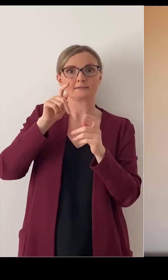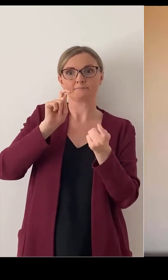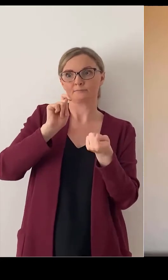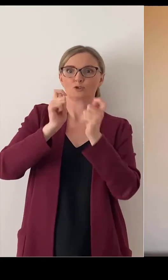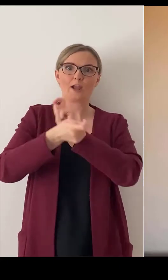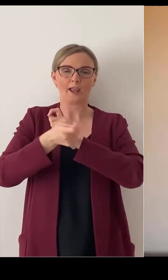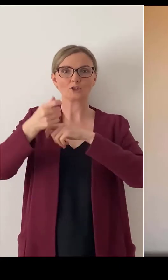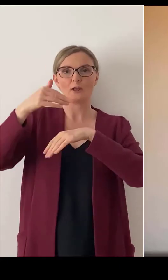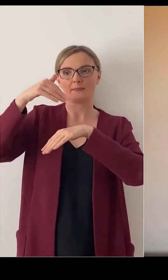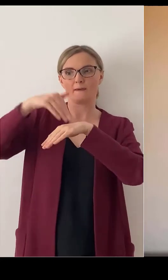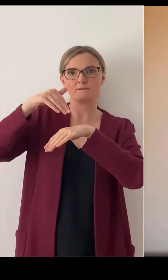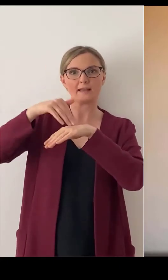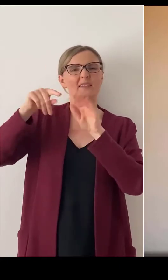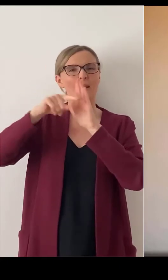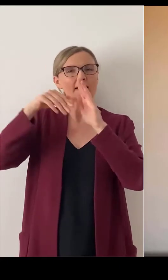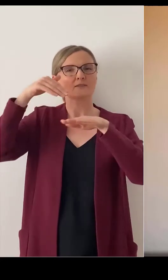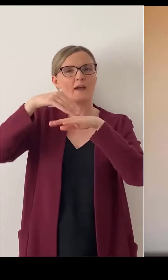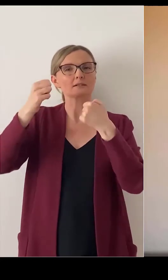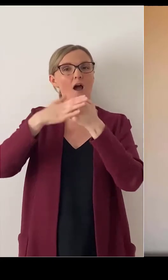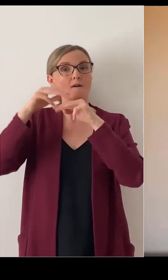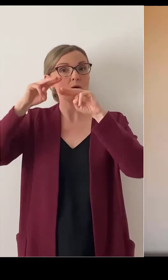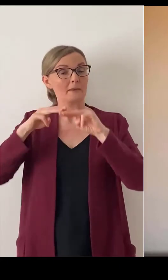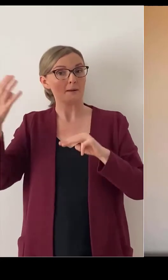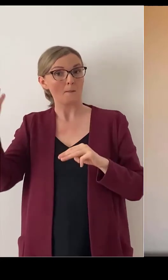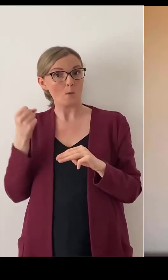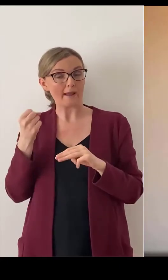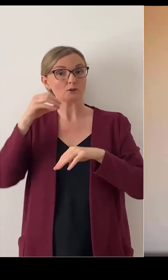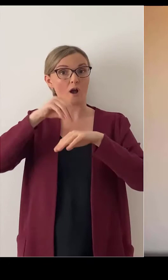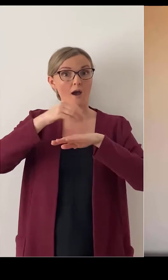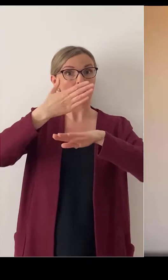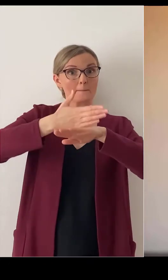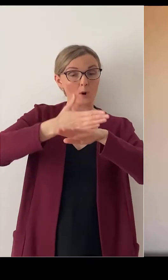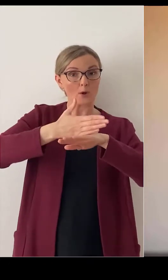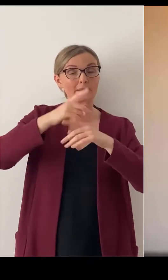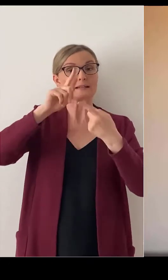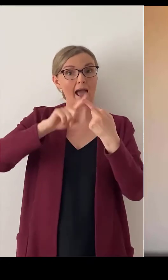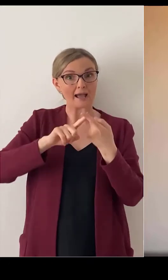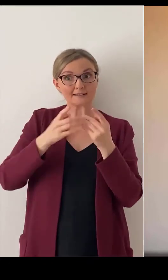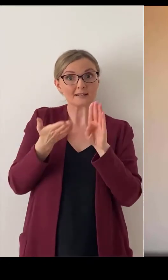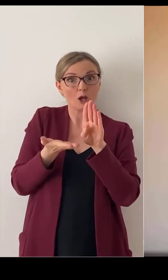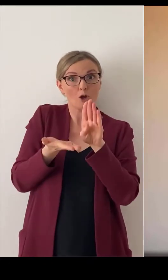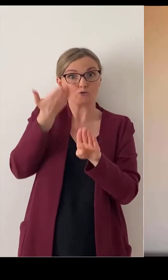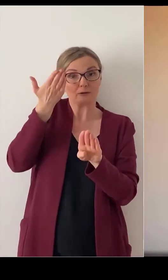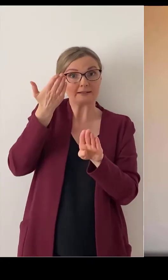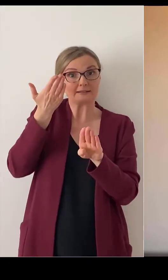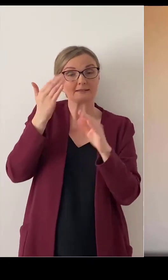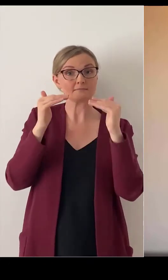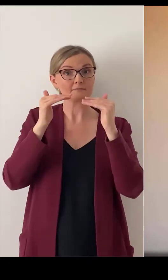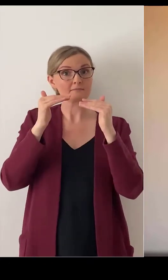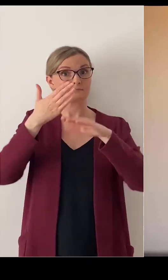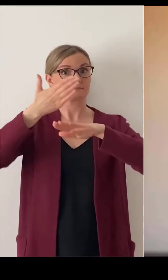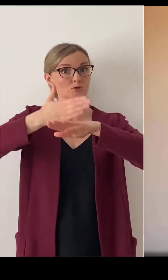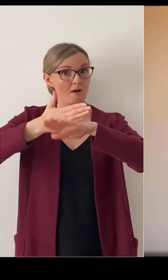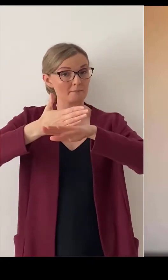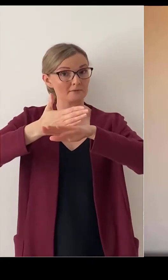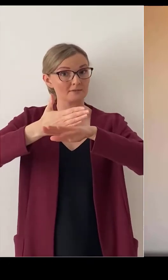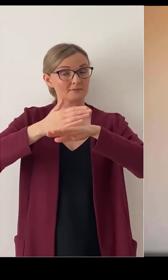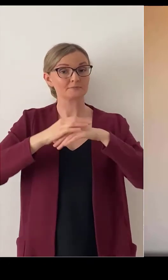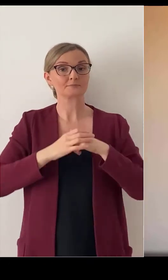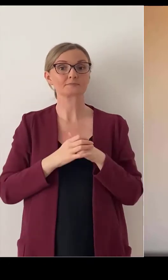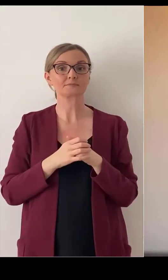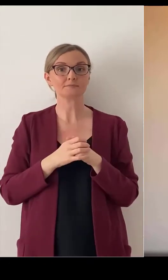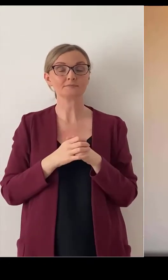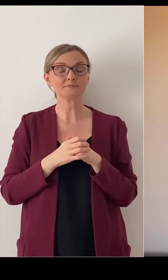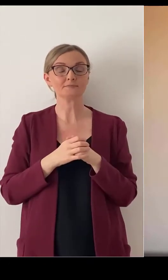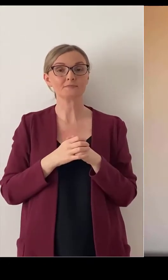dampening effect of the minimum wages on employment and increase the level of employment. So this is